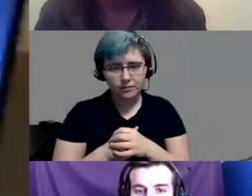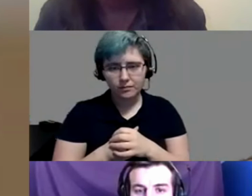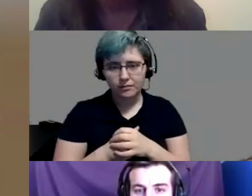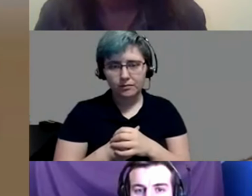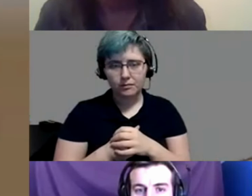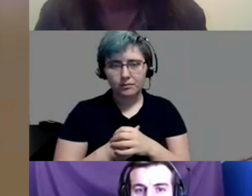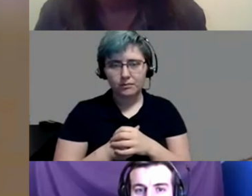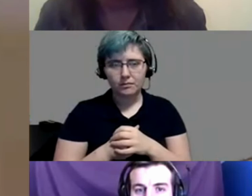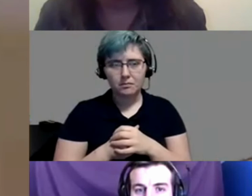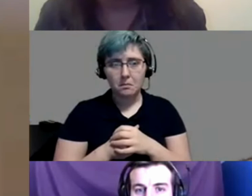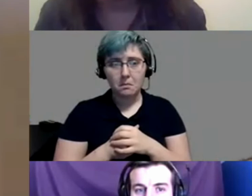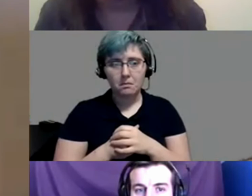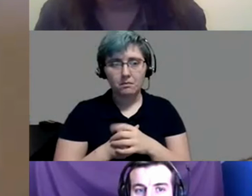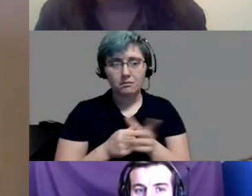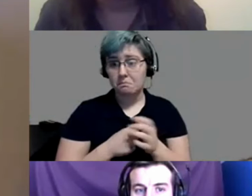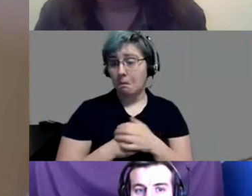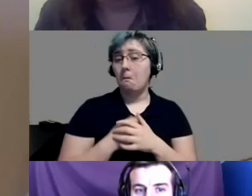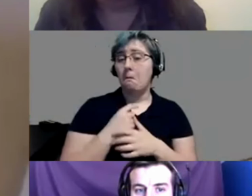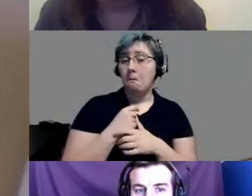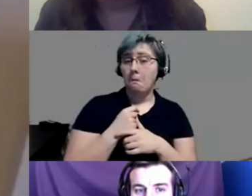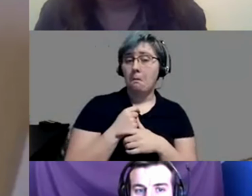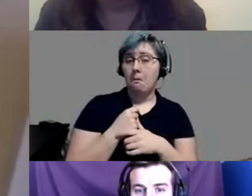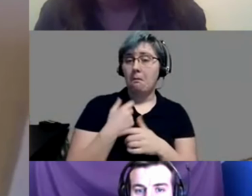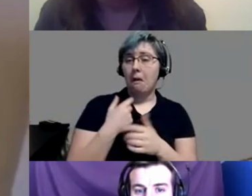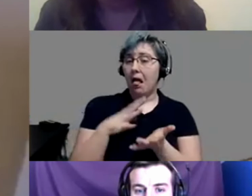I learned something new. Look at that.